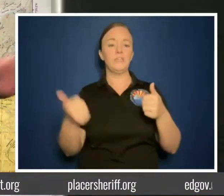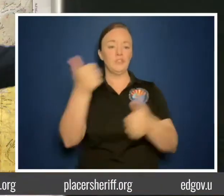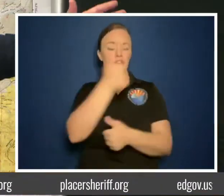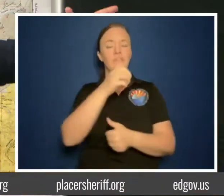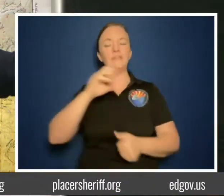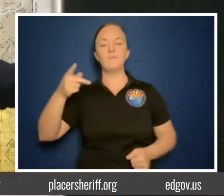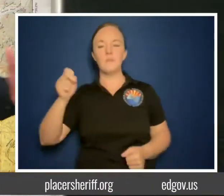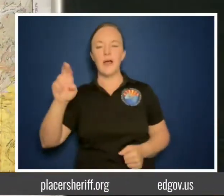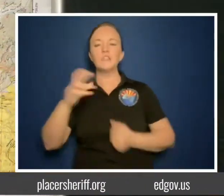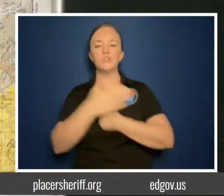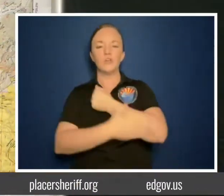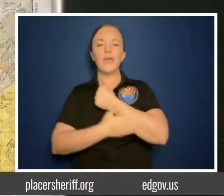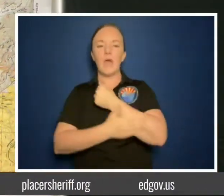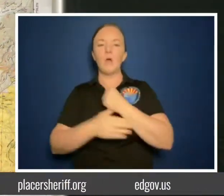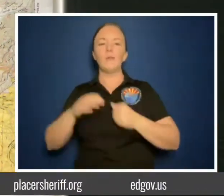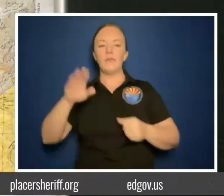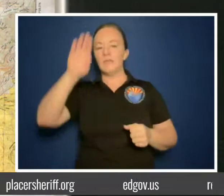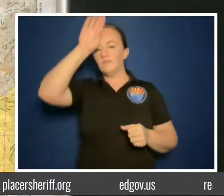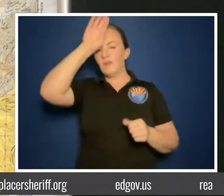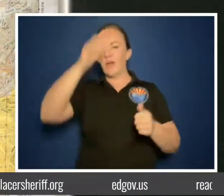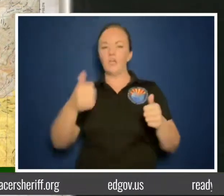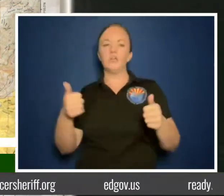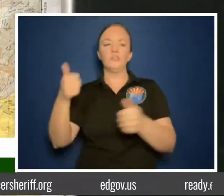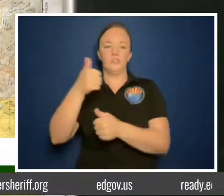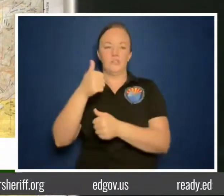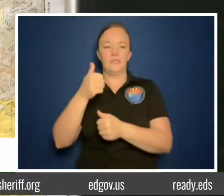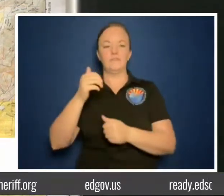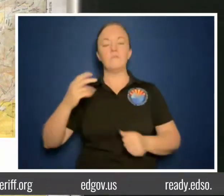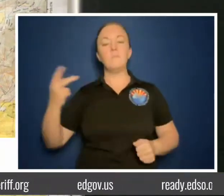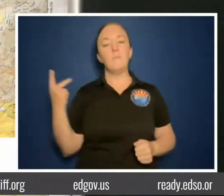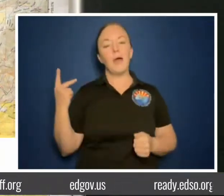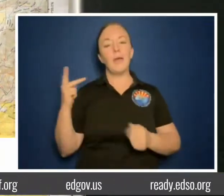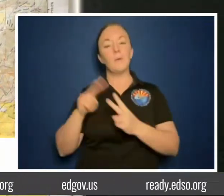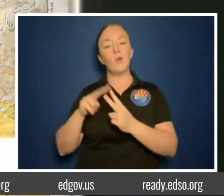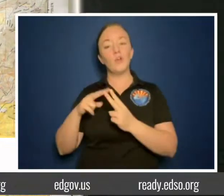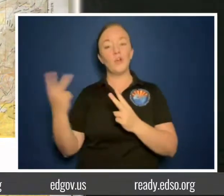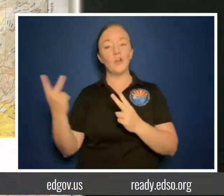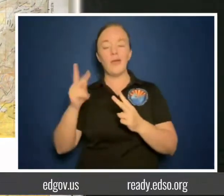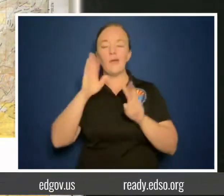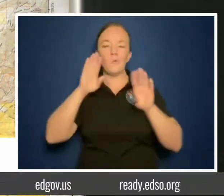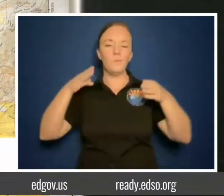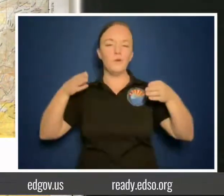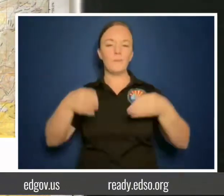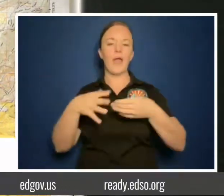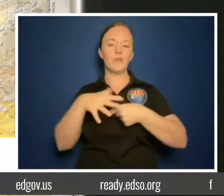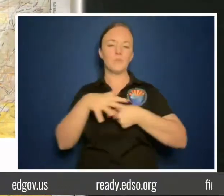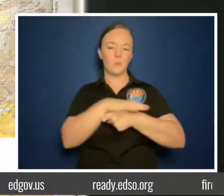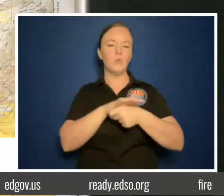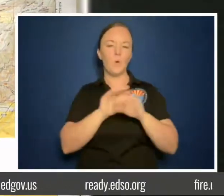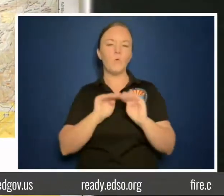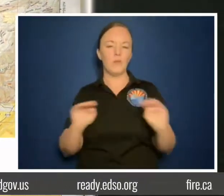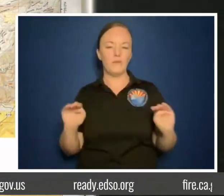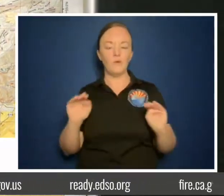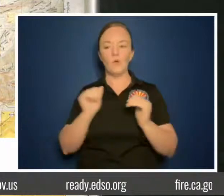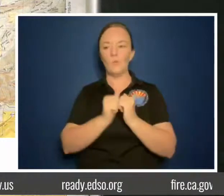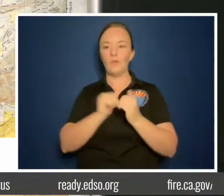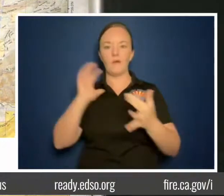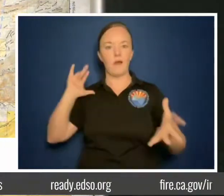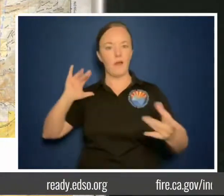My partner and I are going to bring this back to a little bit of a local level with all the great information provided tonight from our